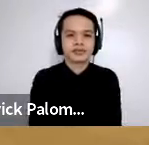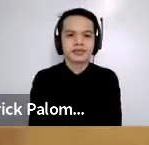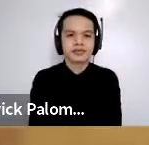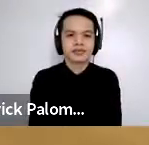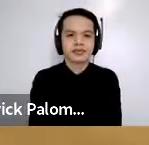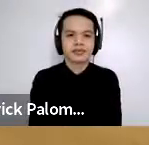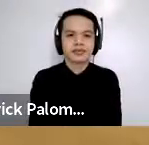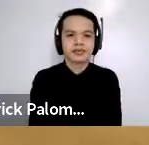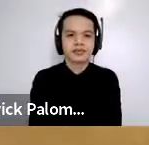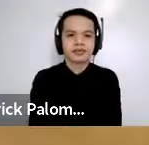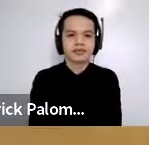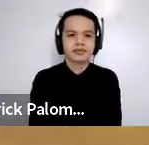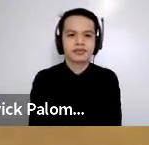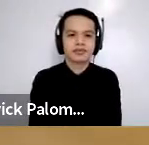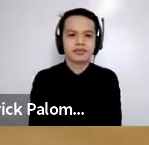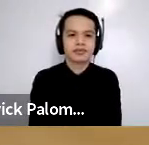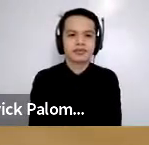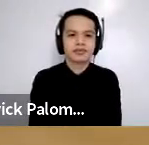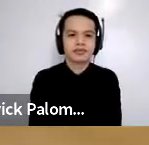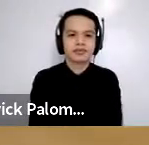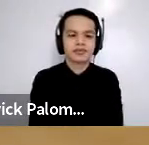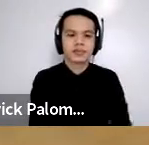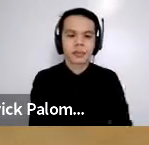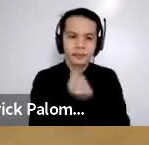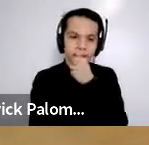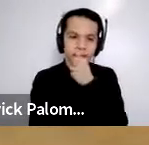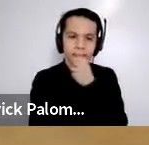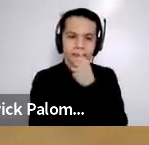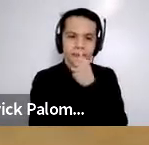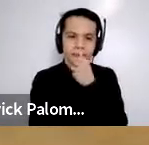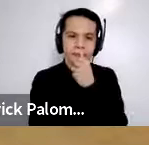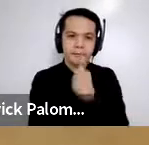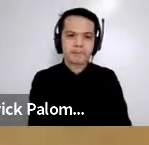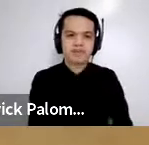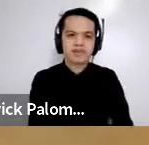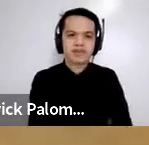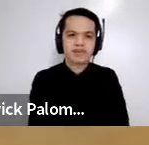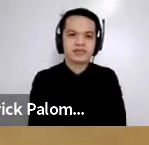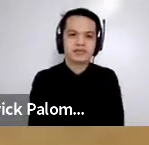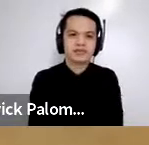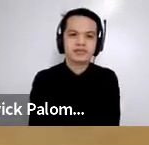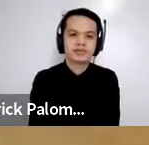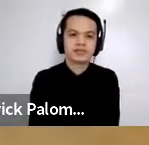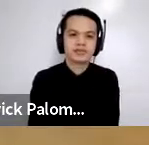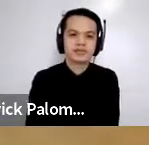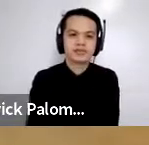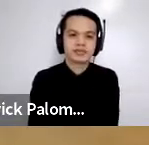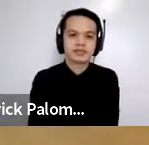Thank you.